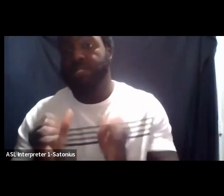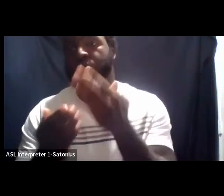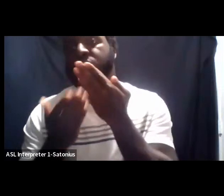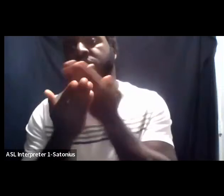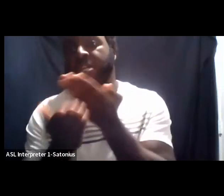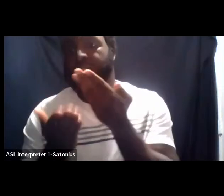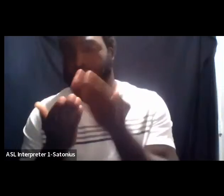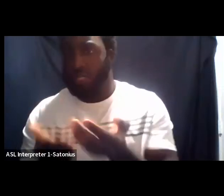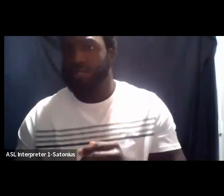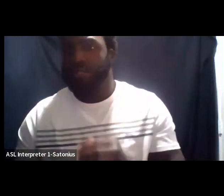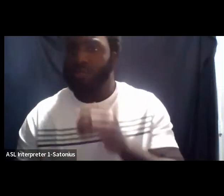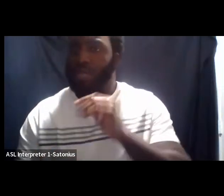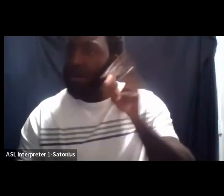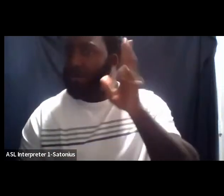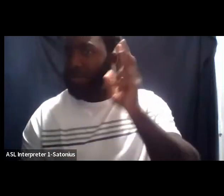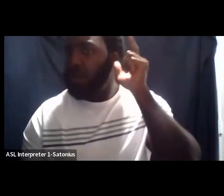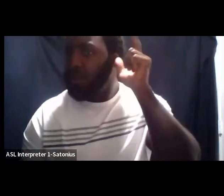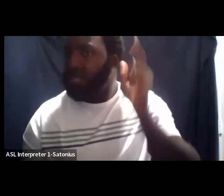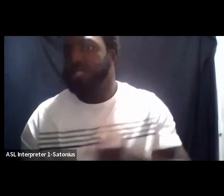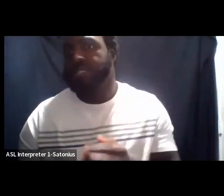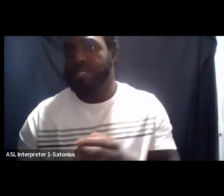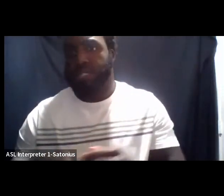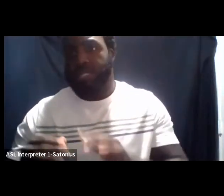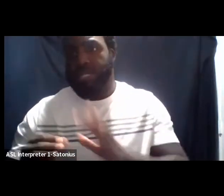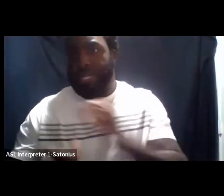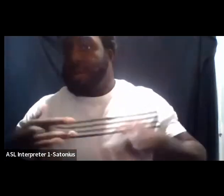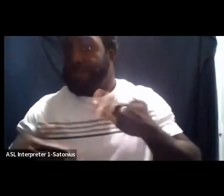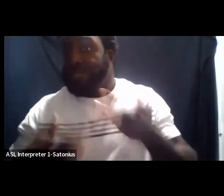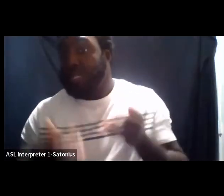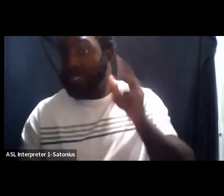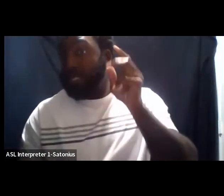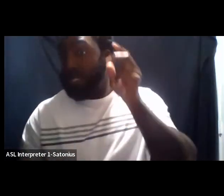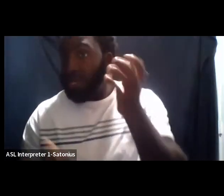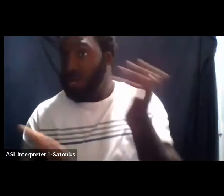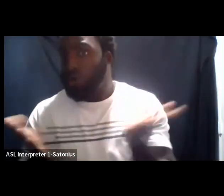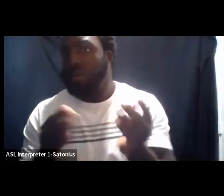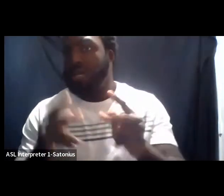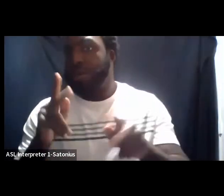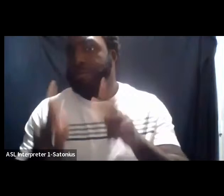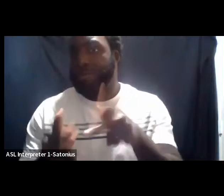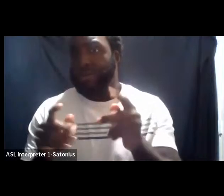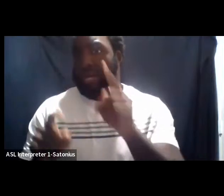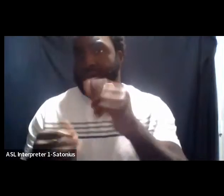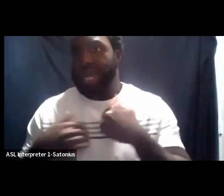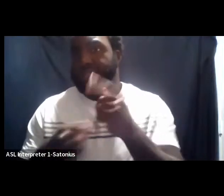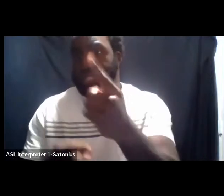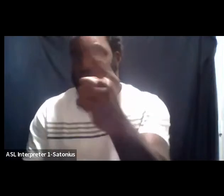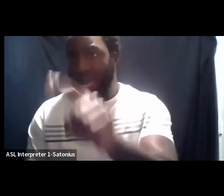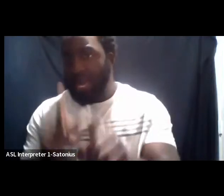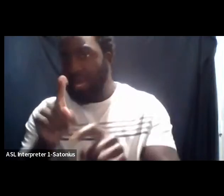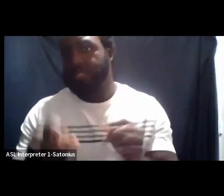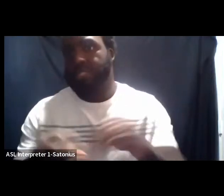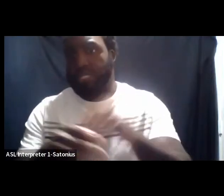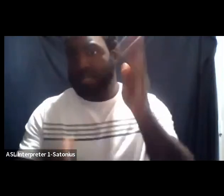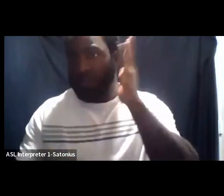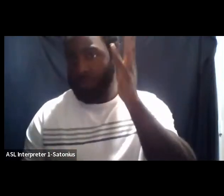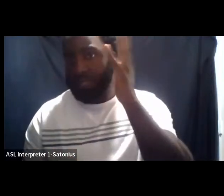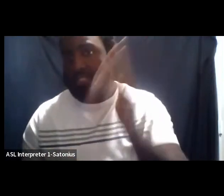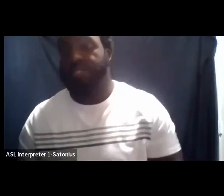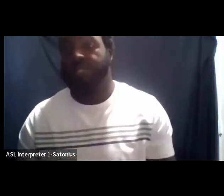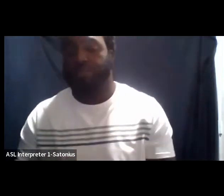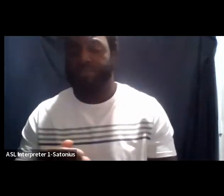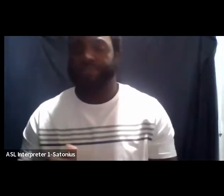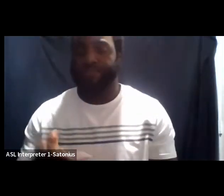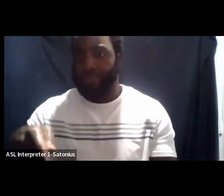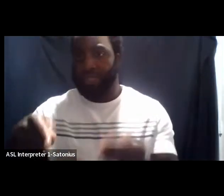and I'll be listening here and excited to see what folks have to ask during this presentation. Thank you so